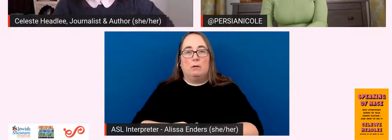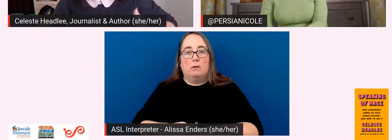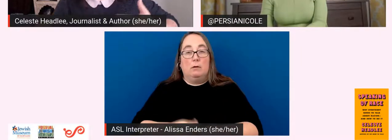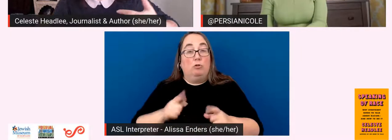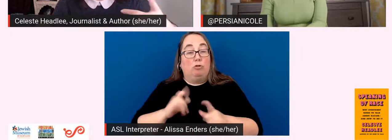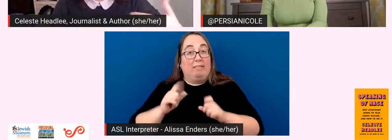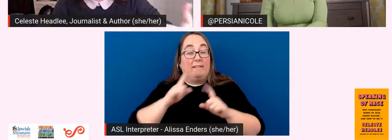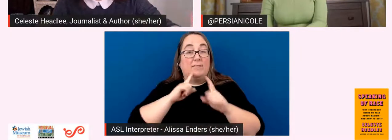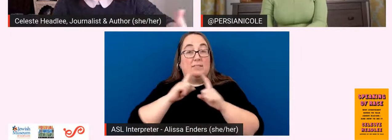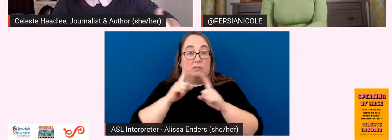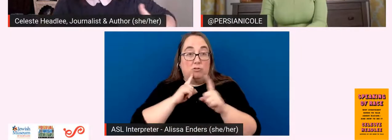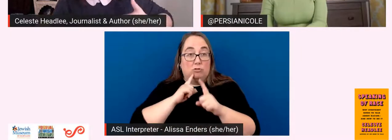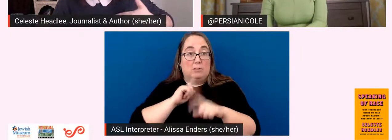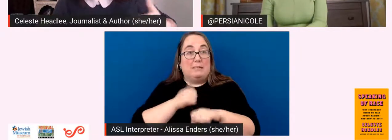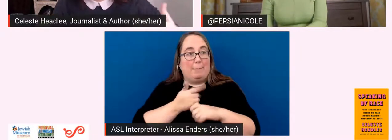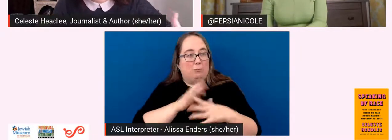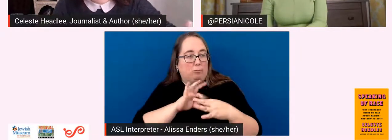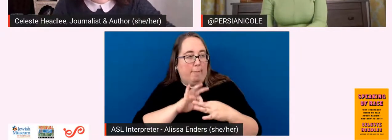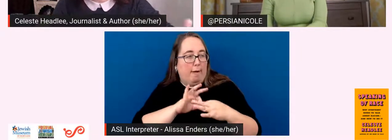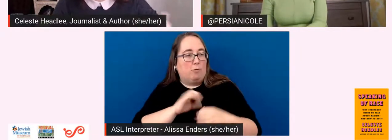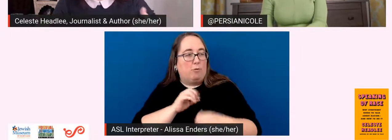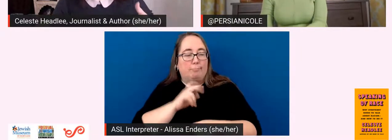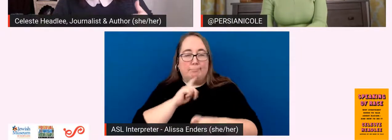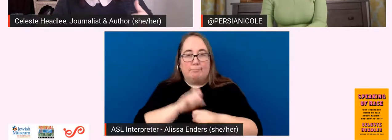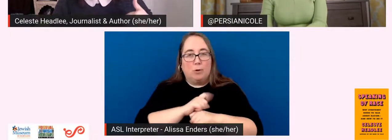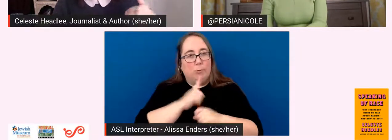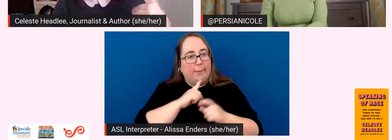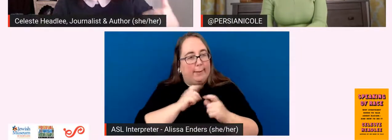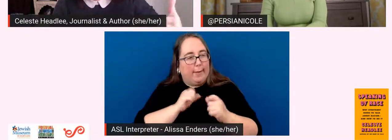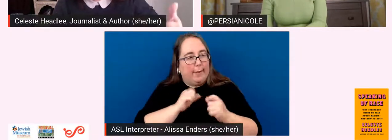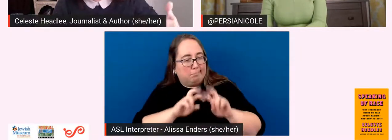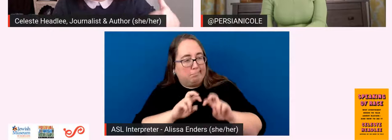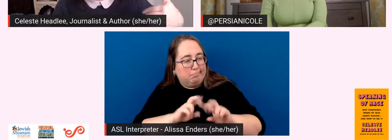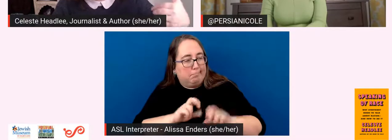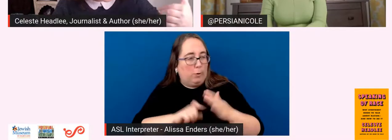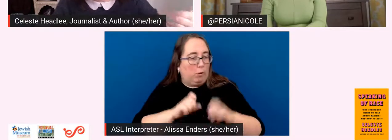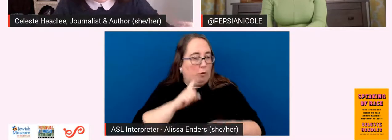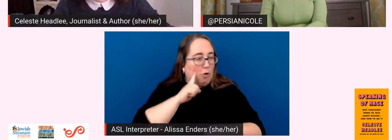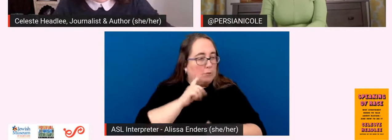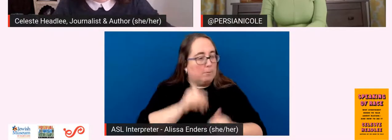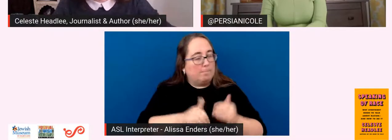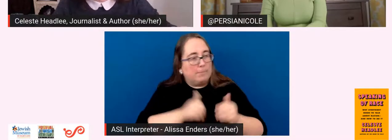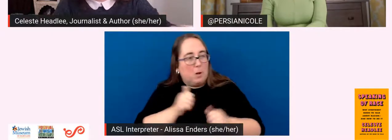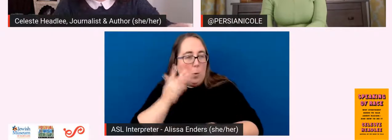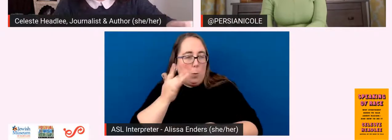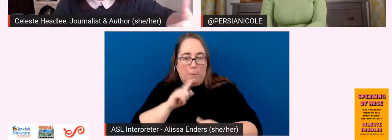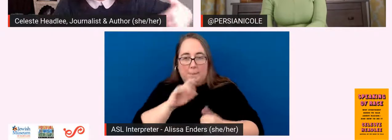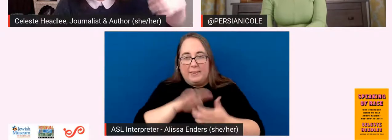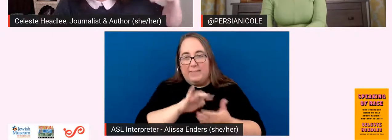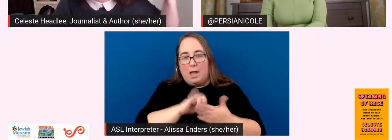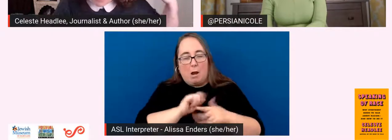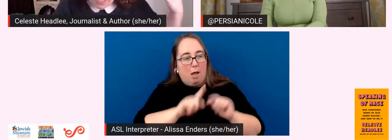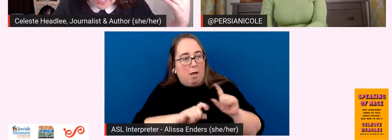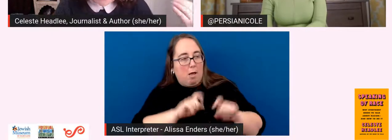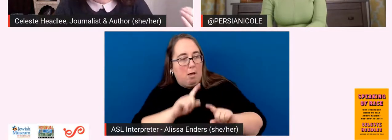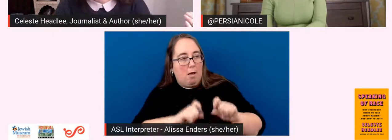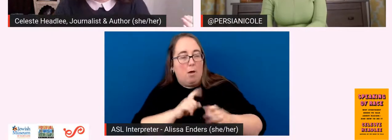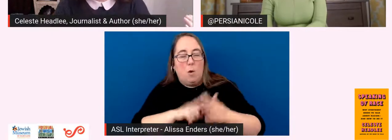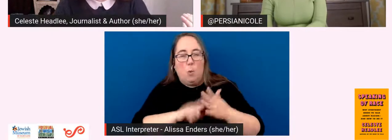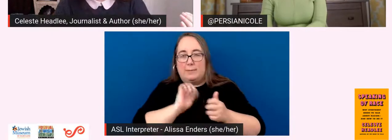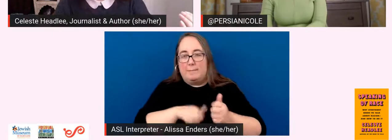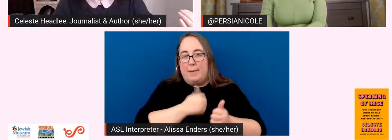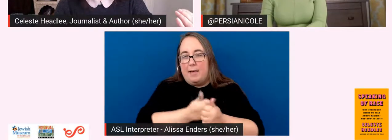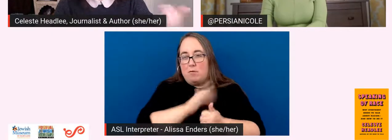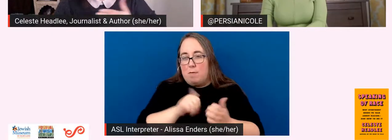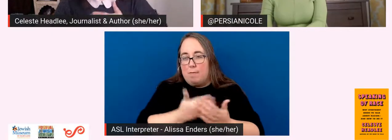conversation, you establish a bond then where you can really dig into what their thoughts are, why they believe the way they do, what's behind all